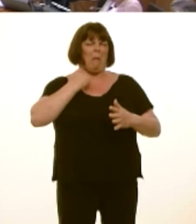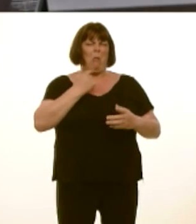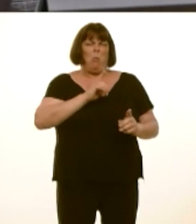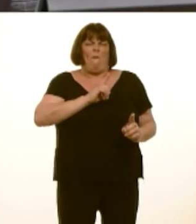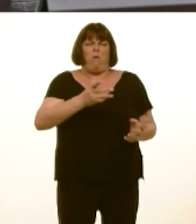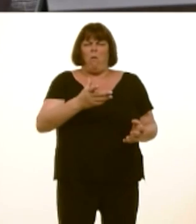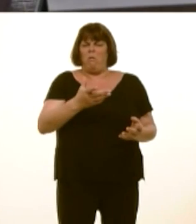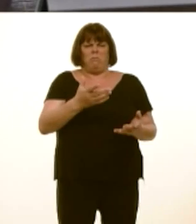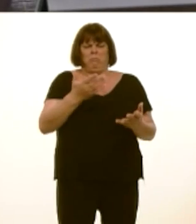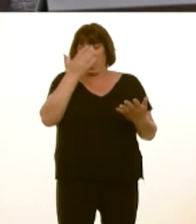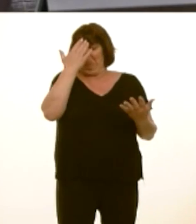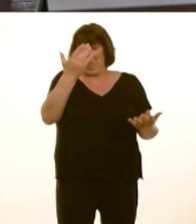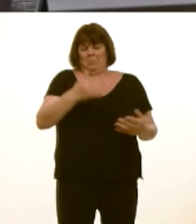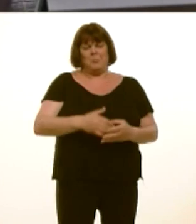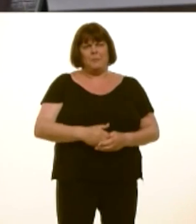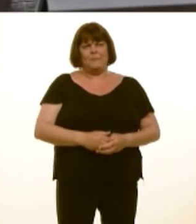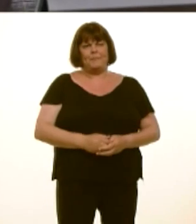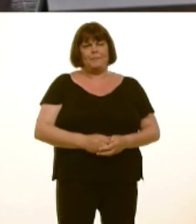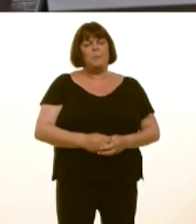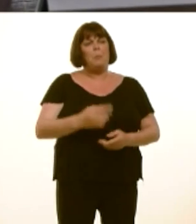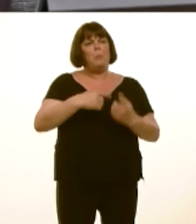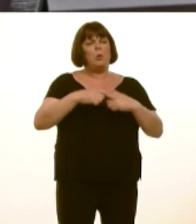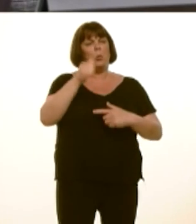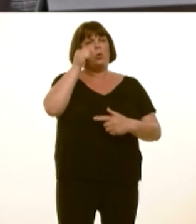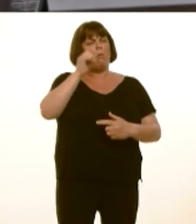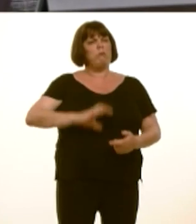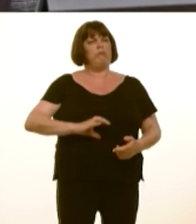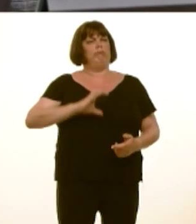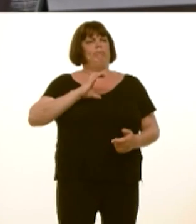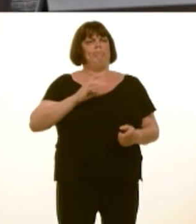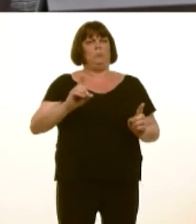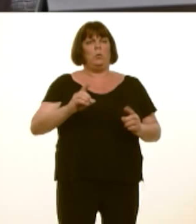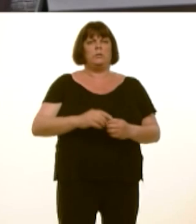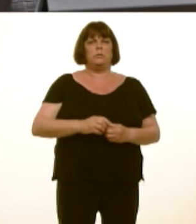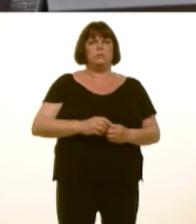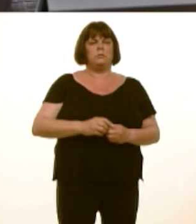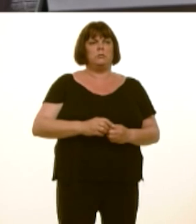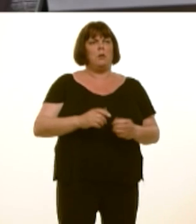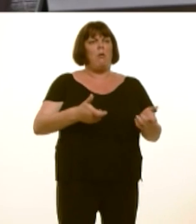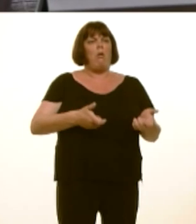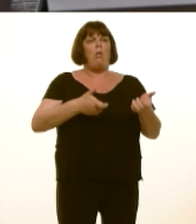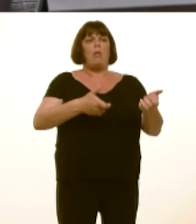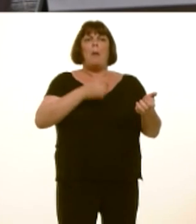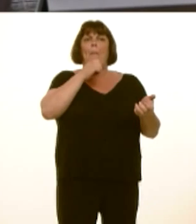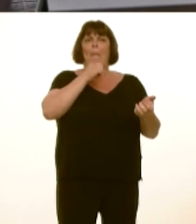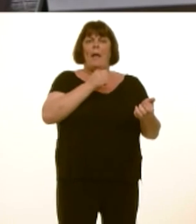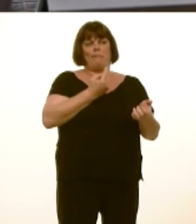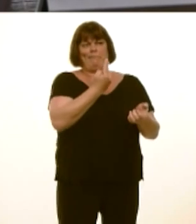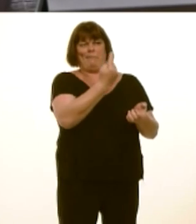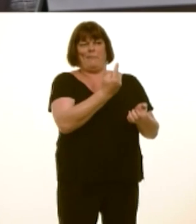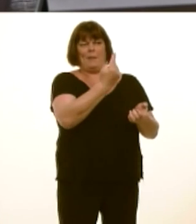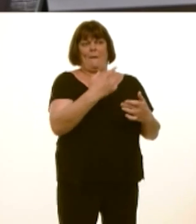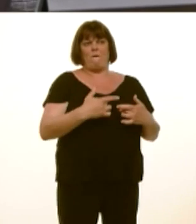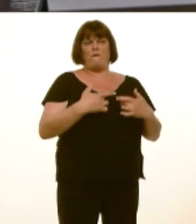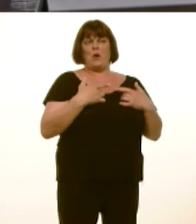say with firm certainty is this, that the views of the gunmen are not shared by the vast majority of the people